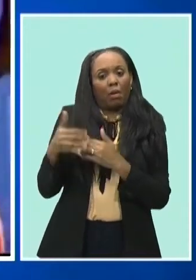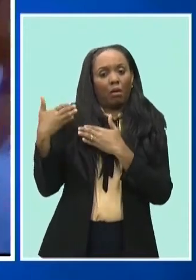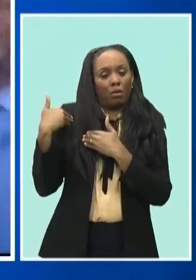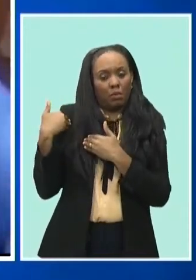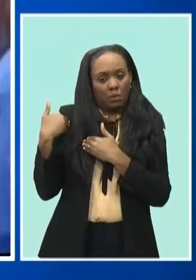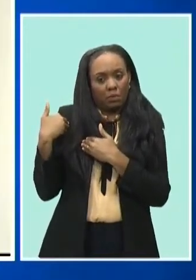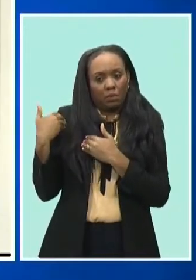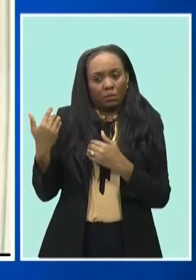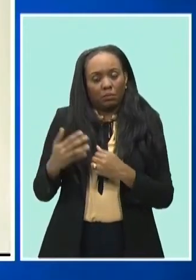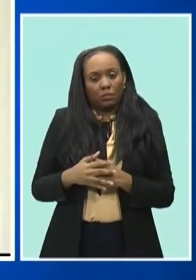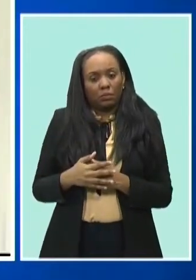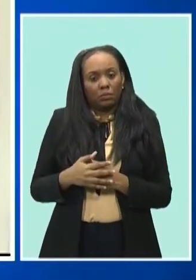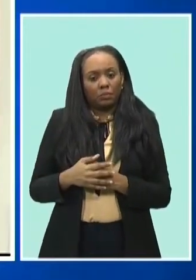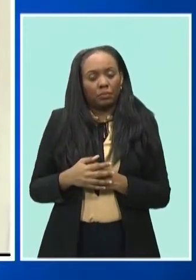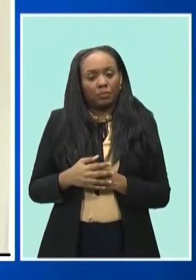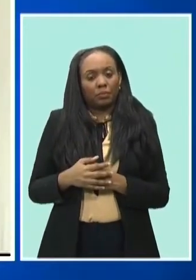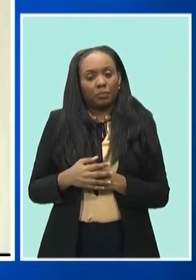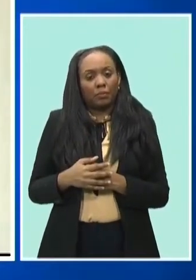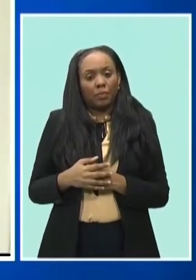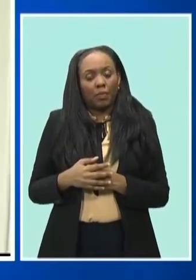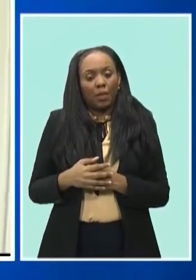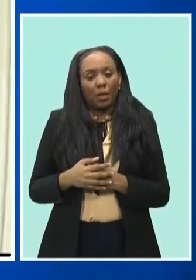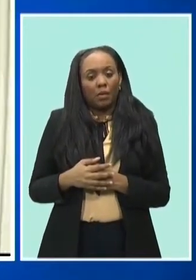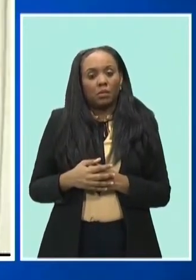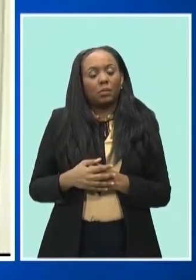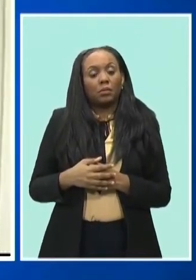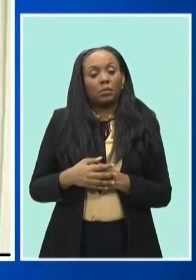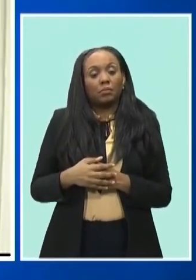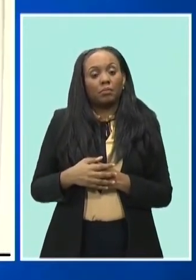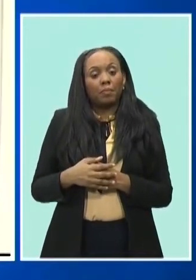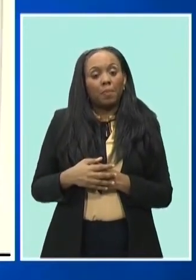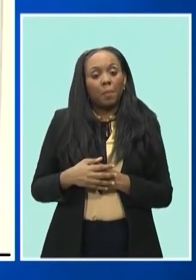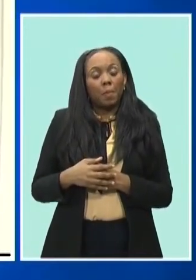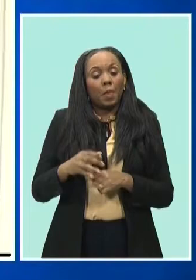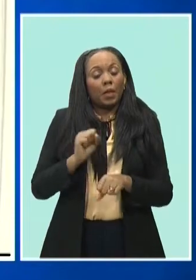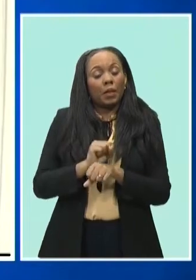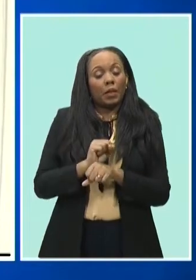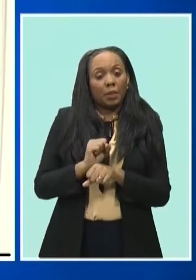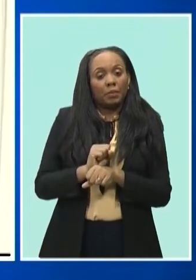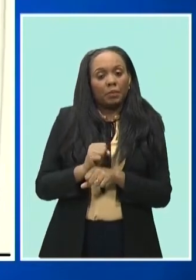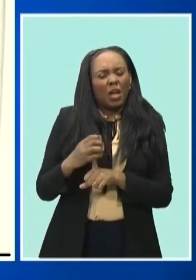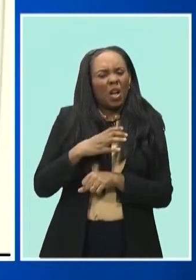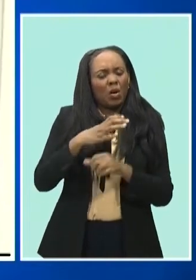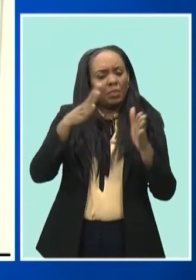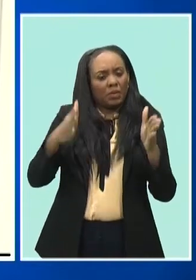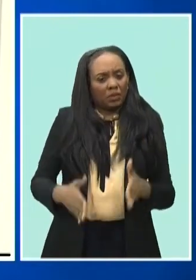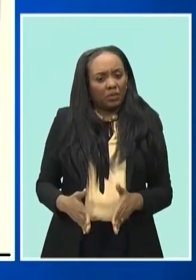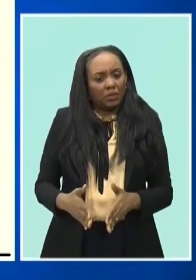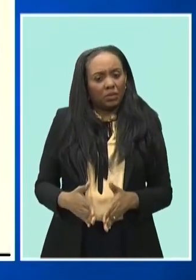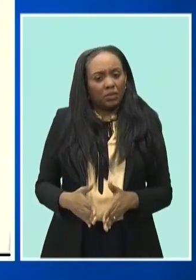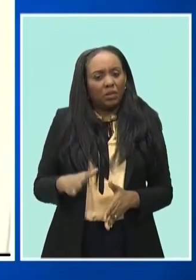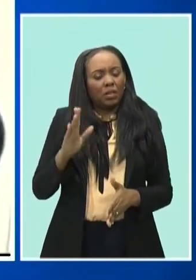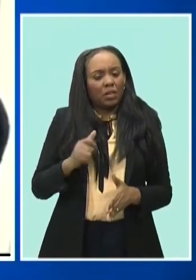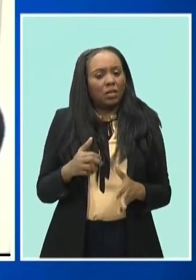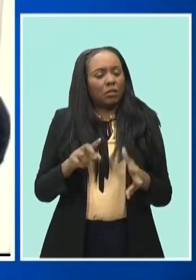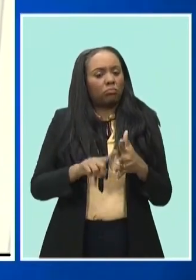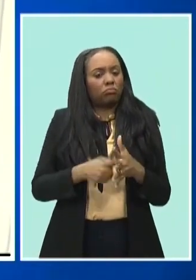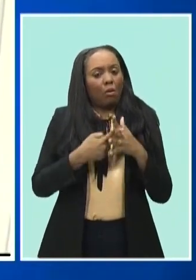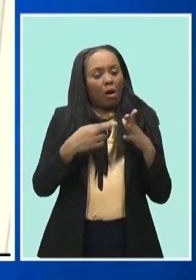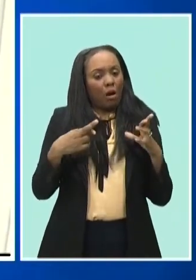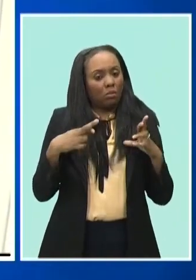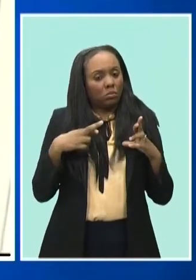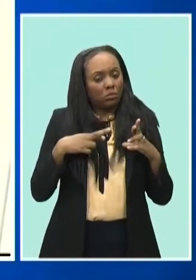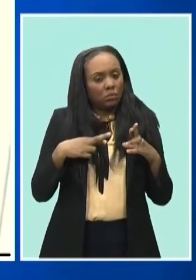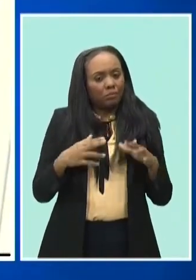industrial matters. Outgoing Labour Commissioner Ray Narcis was expected to proceed on retirement from the public